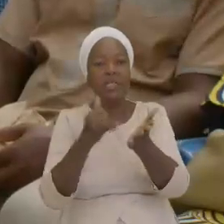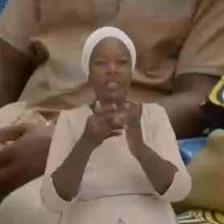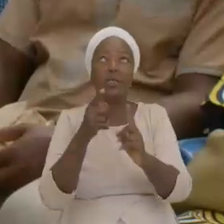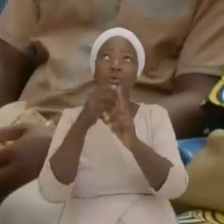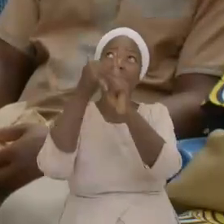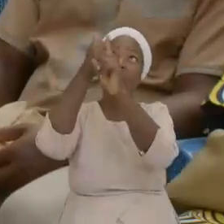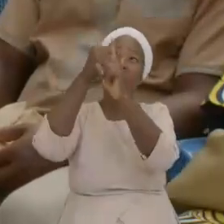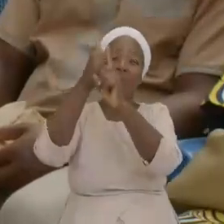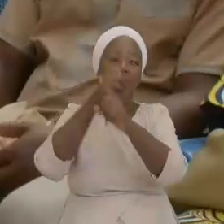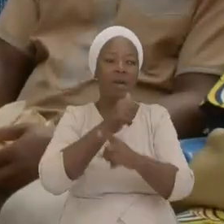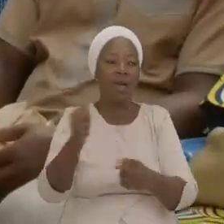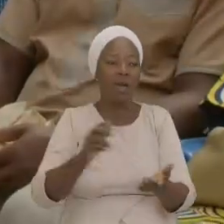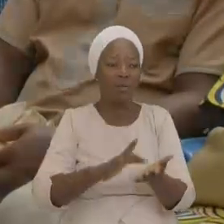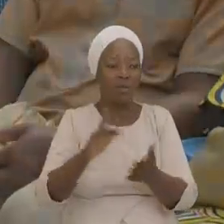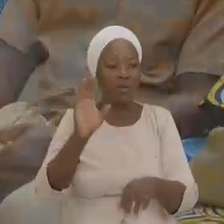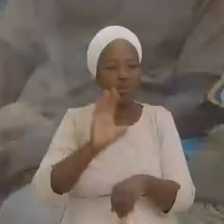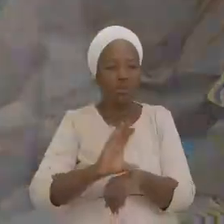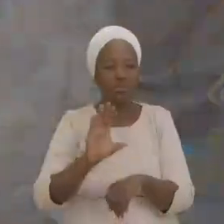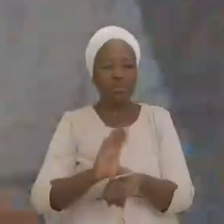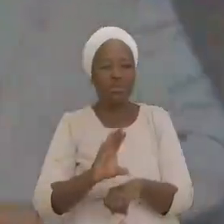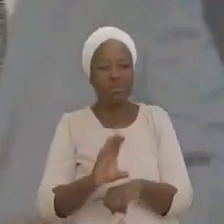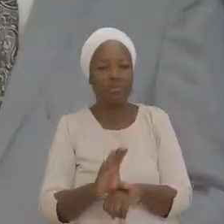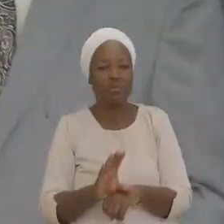a glorious church,